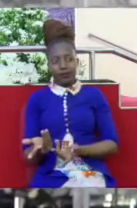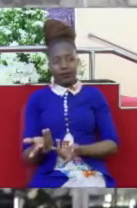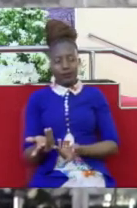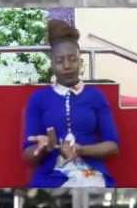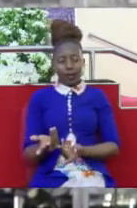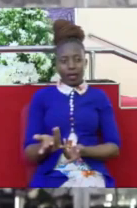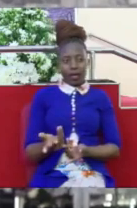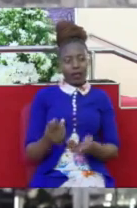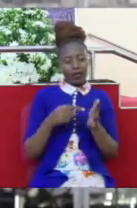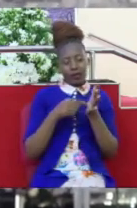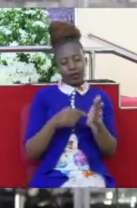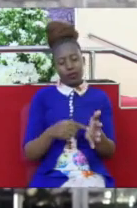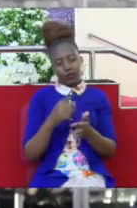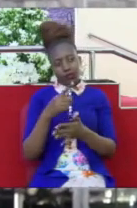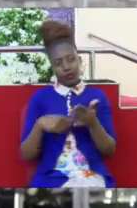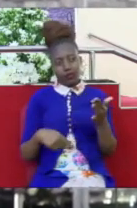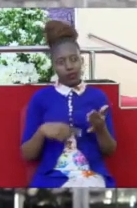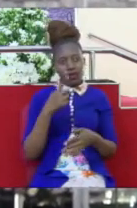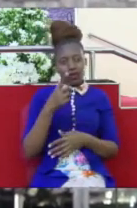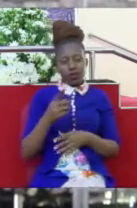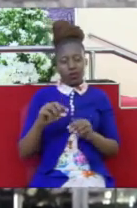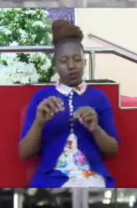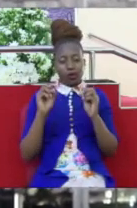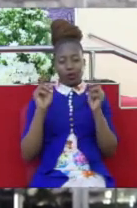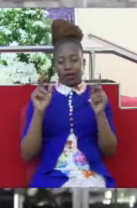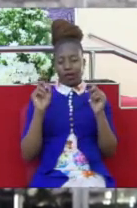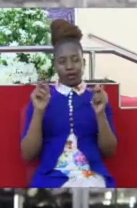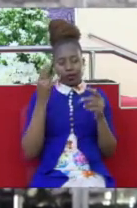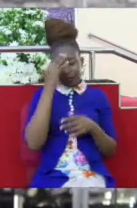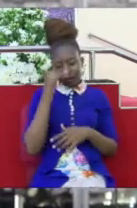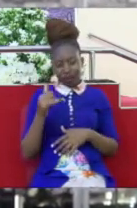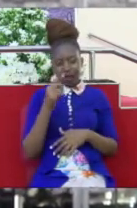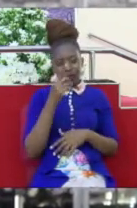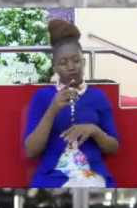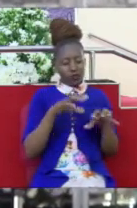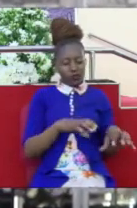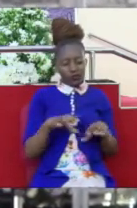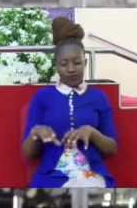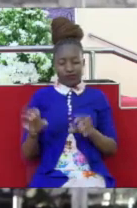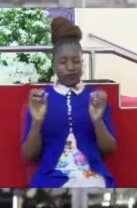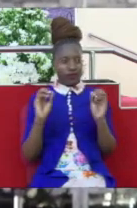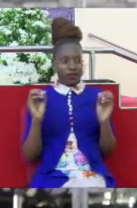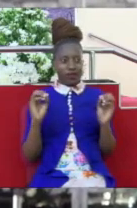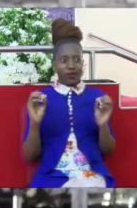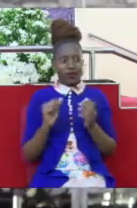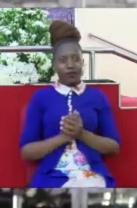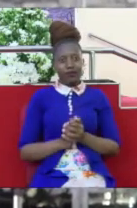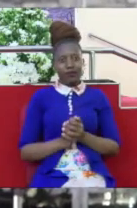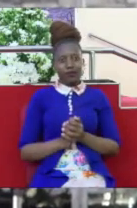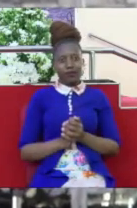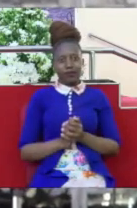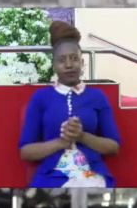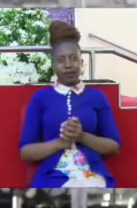Na pia inaonyesha kwamba ni sio wewe ambaye unaumia. Amen. Amen. Now, empathy. Na kukua katika